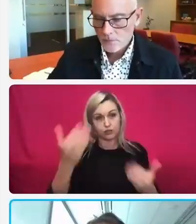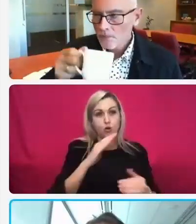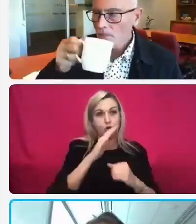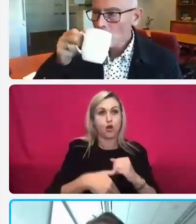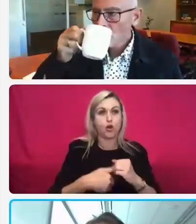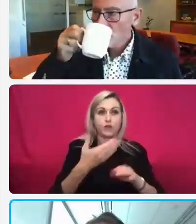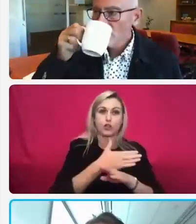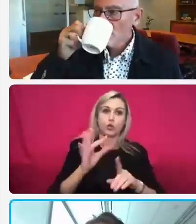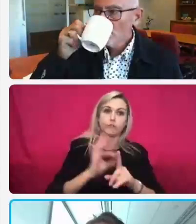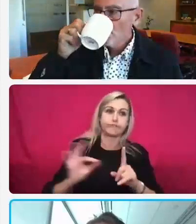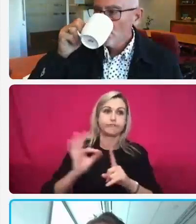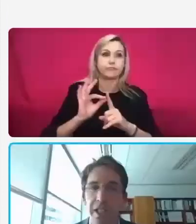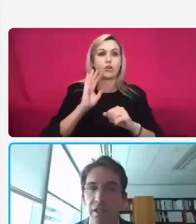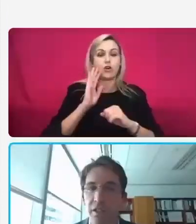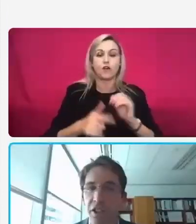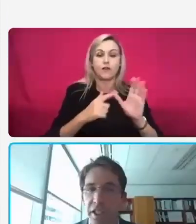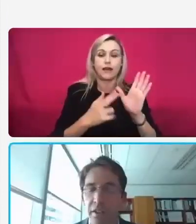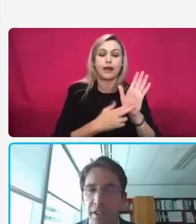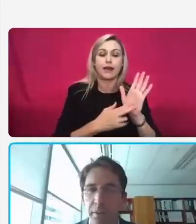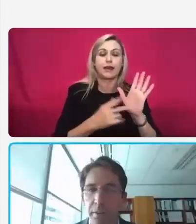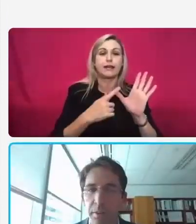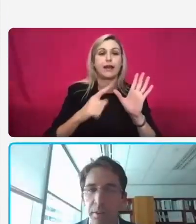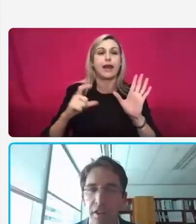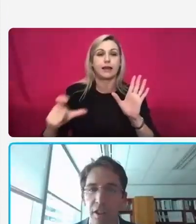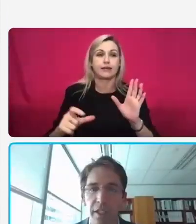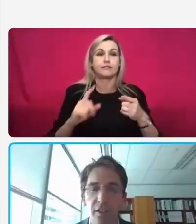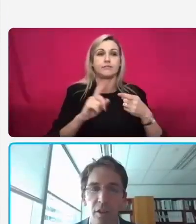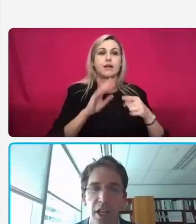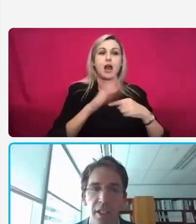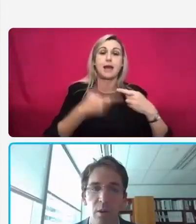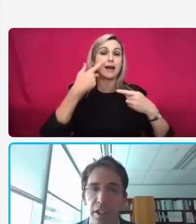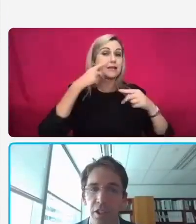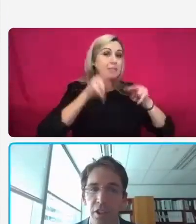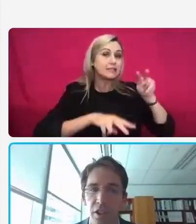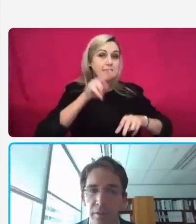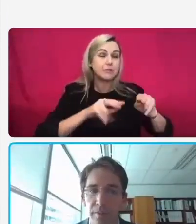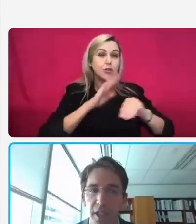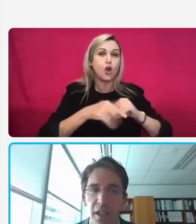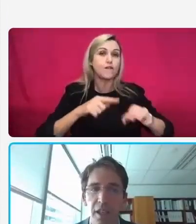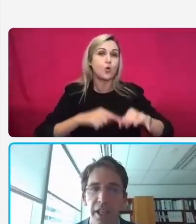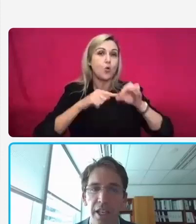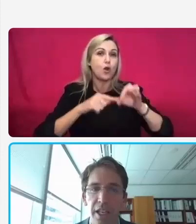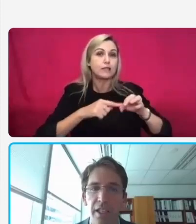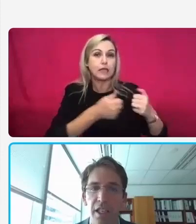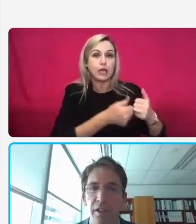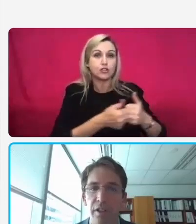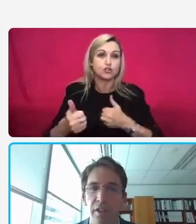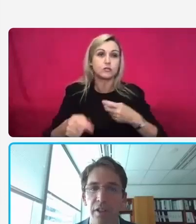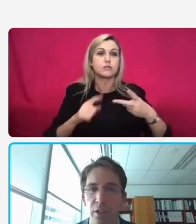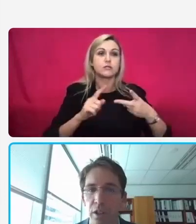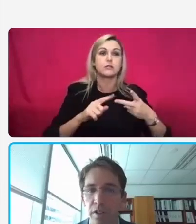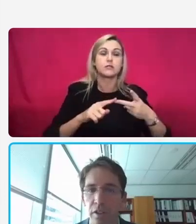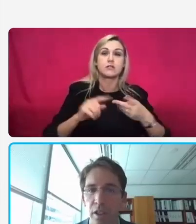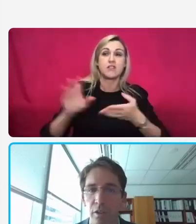of AN-ACC, particularly an update on shadow assessments, including our findings regarding quality assurance, how the AN-ACC care funding